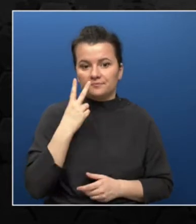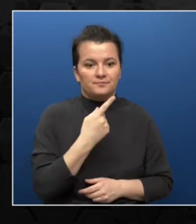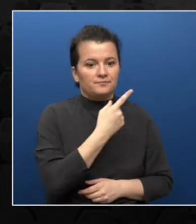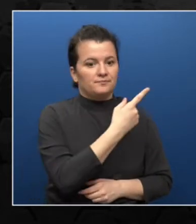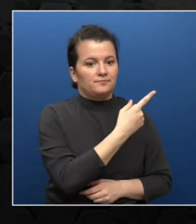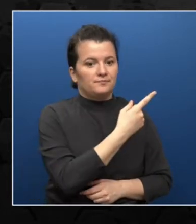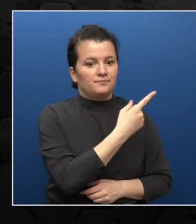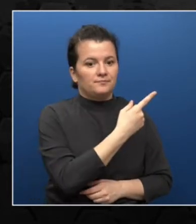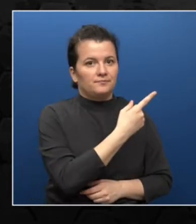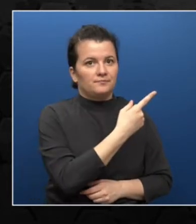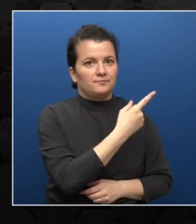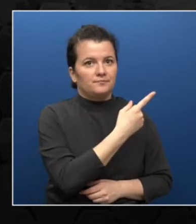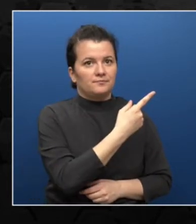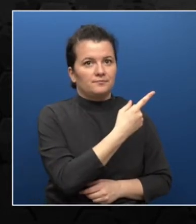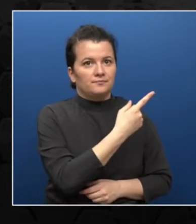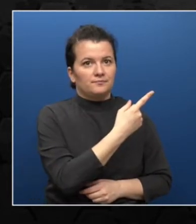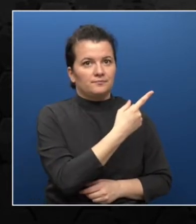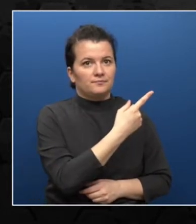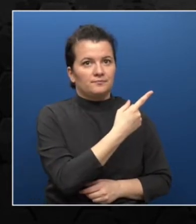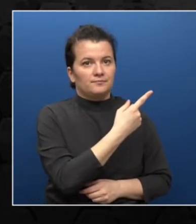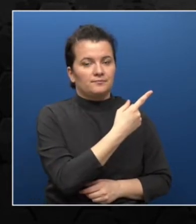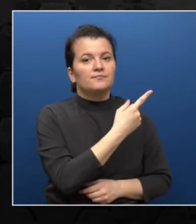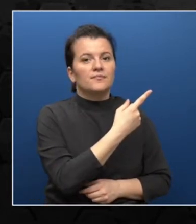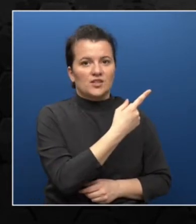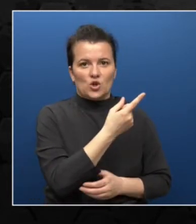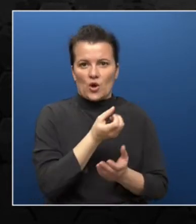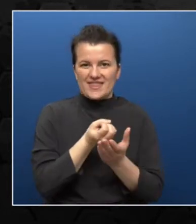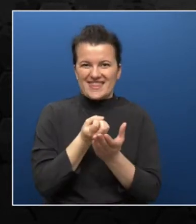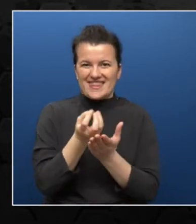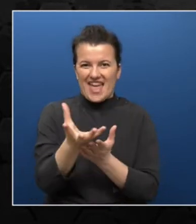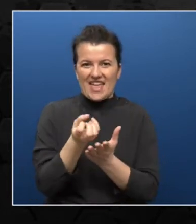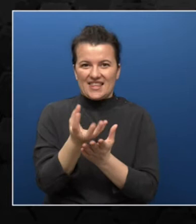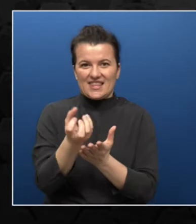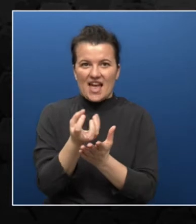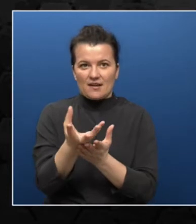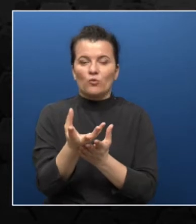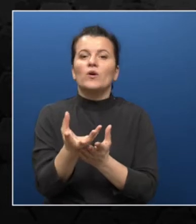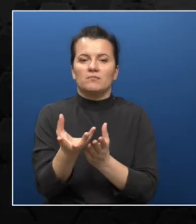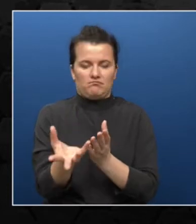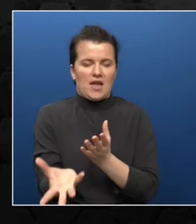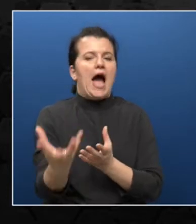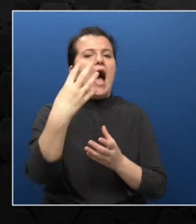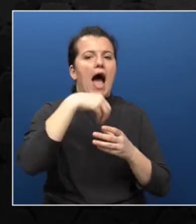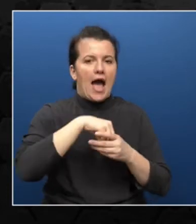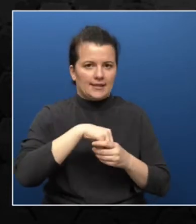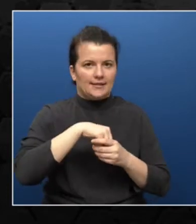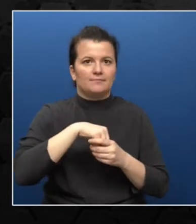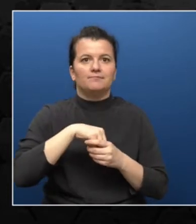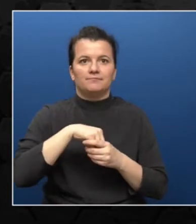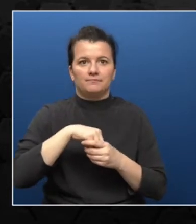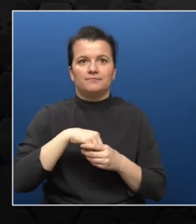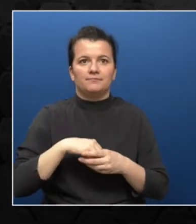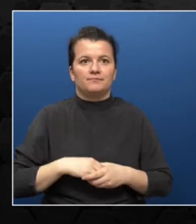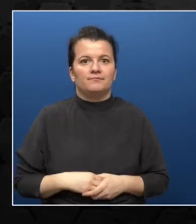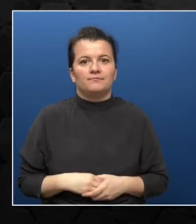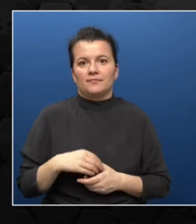to here, like to our data section, and we just click add data, and you select test